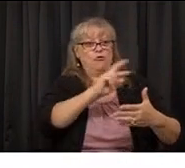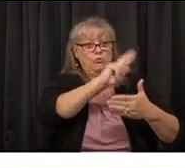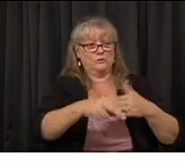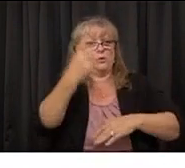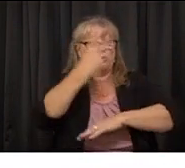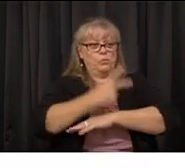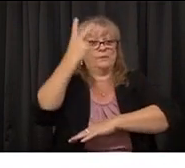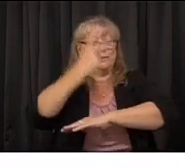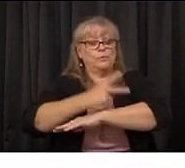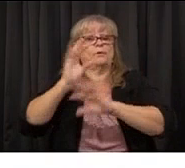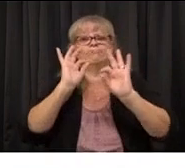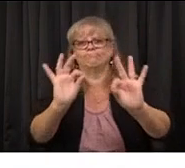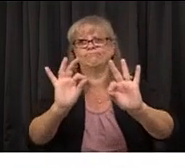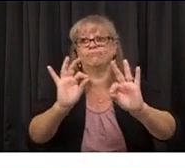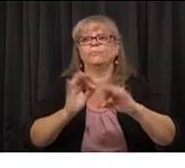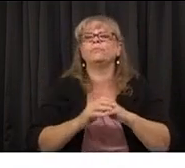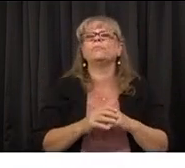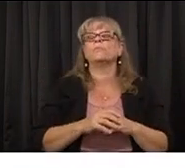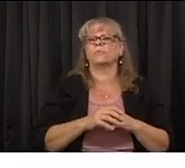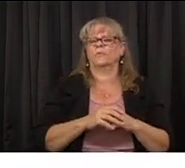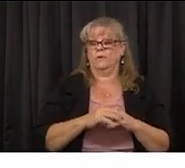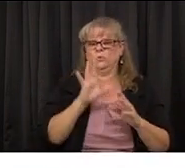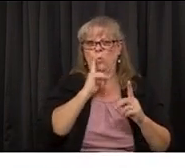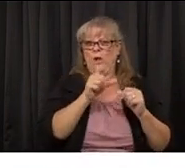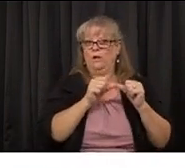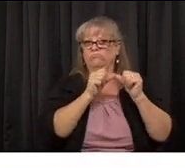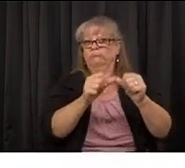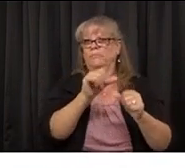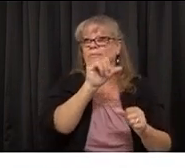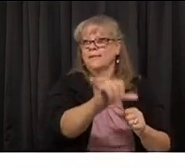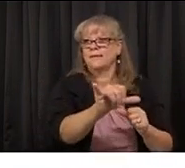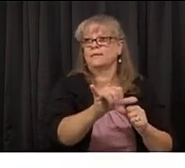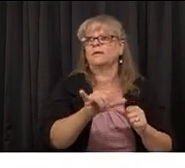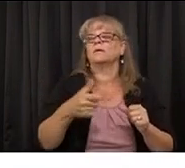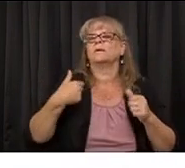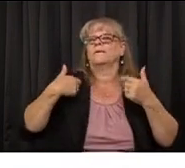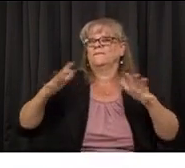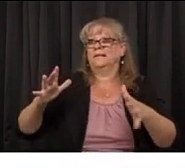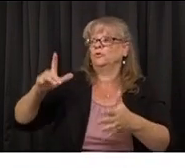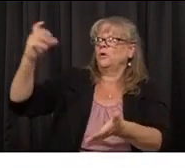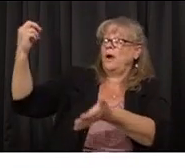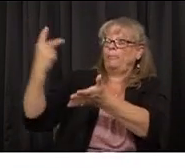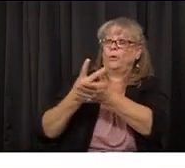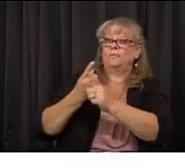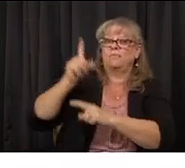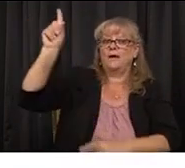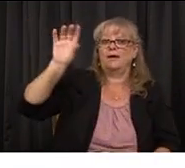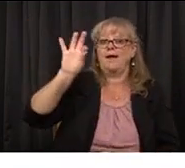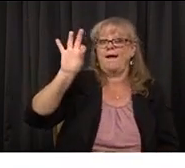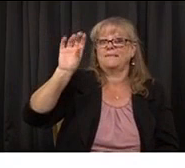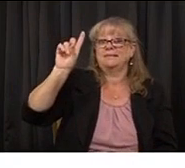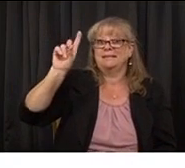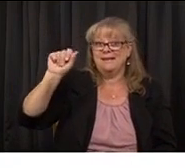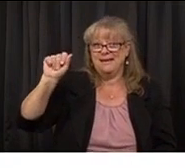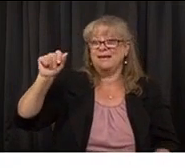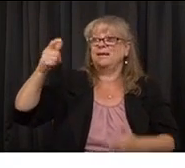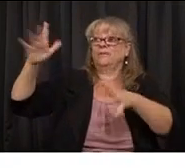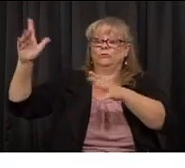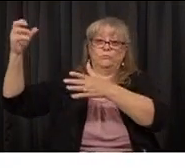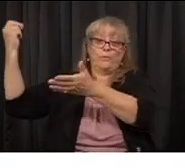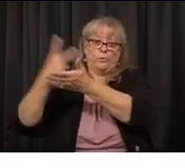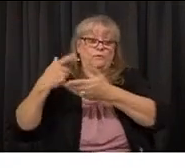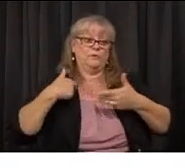developed that, and we have been able to bypass the federal government by getting the authority from the FDA to move forward once that